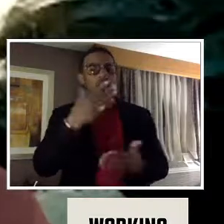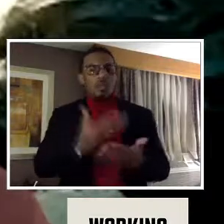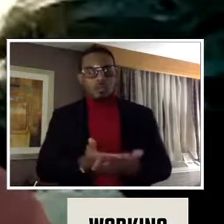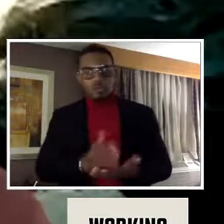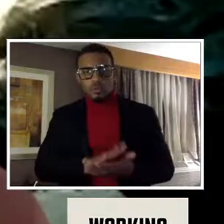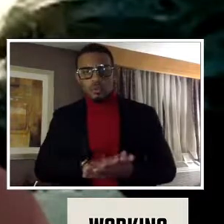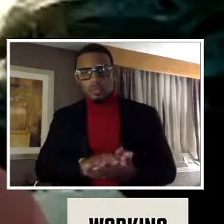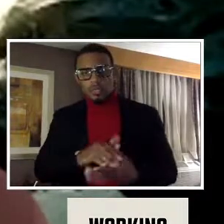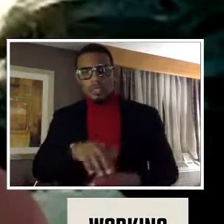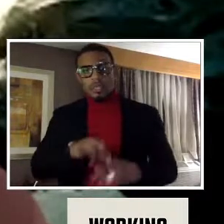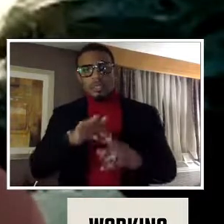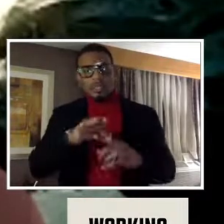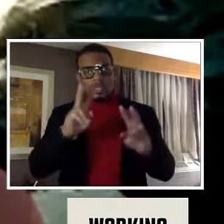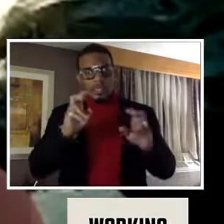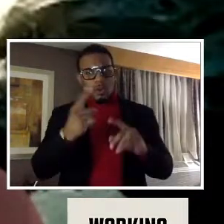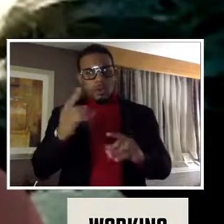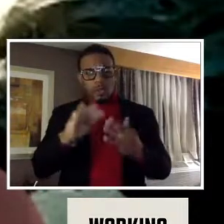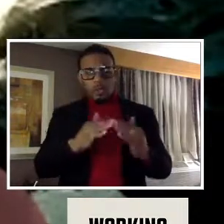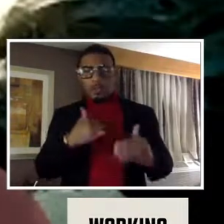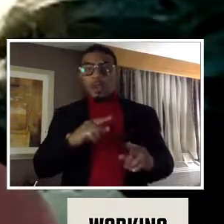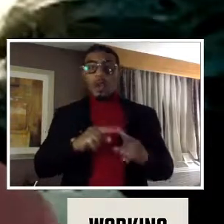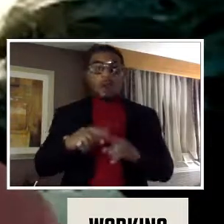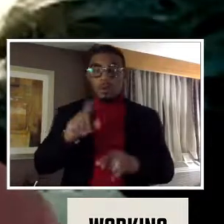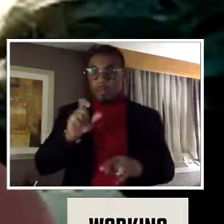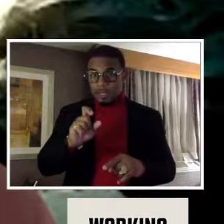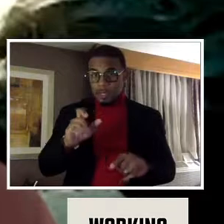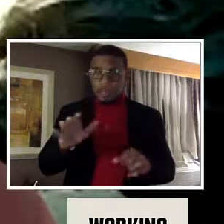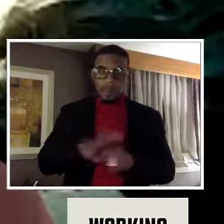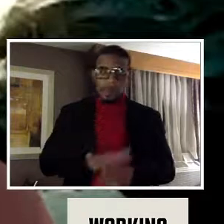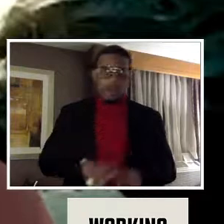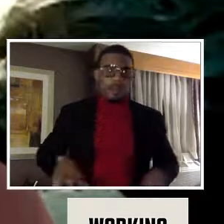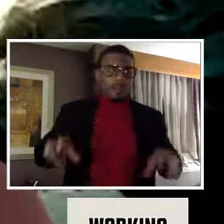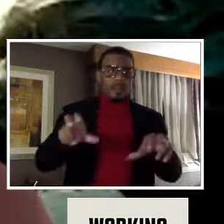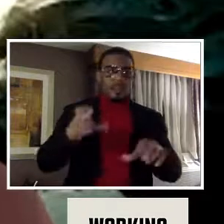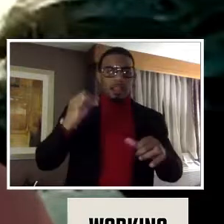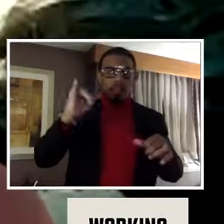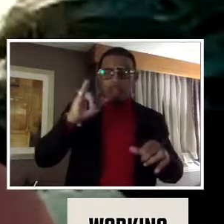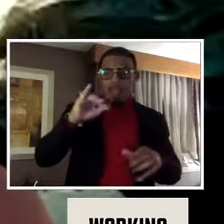particularly in Title I communities. We also need to fully fund